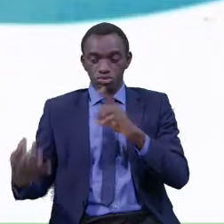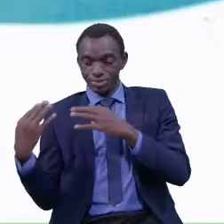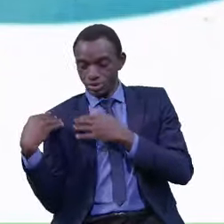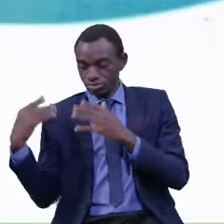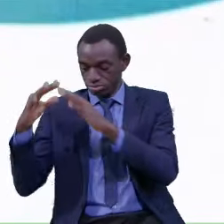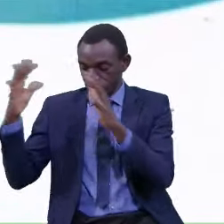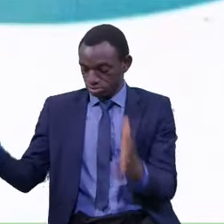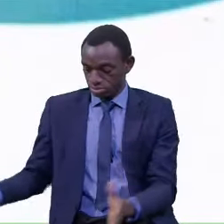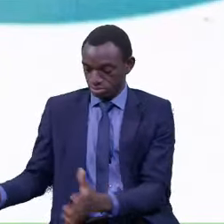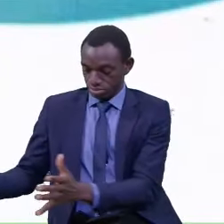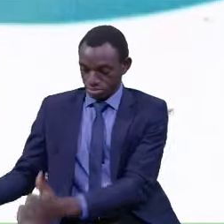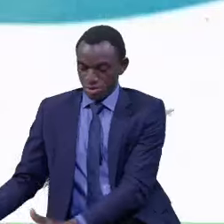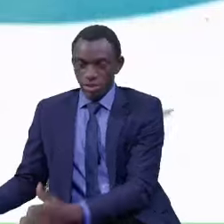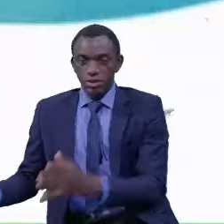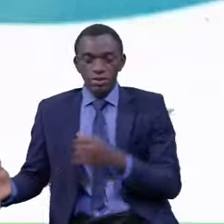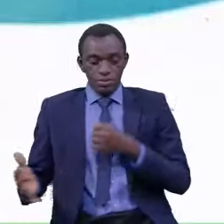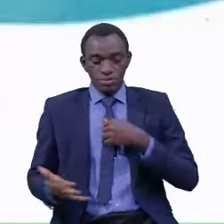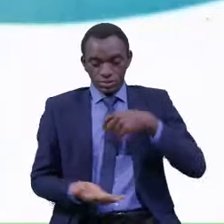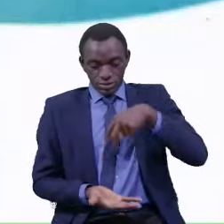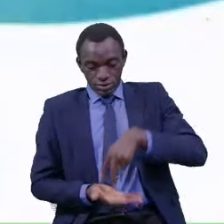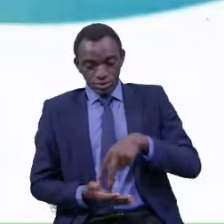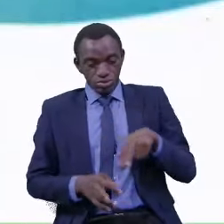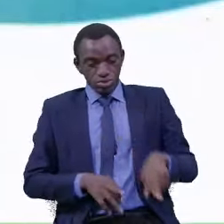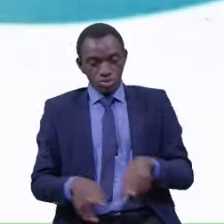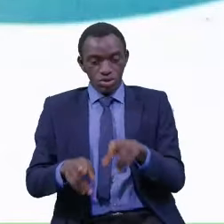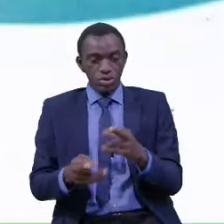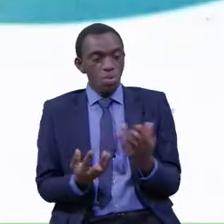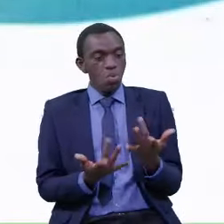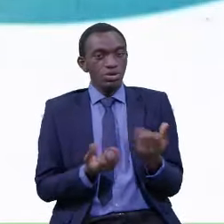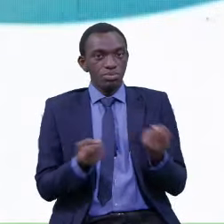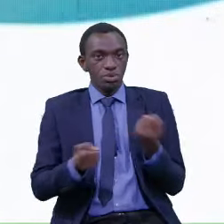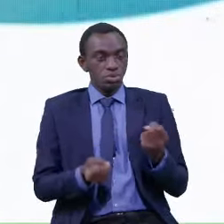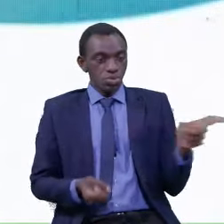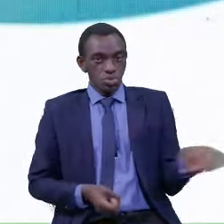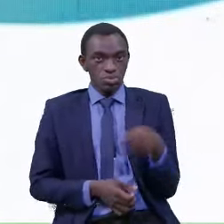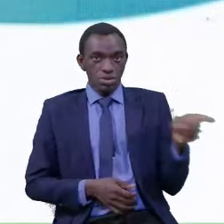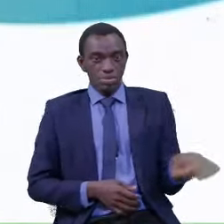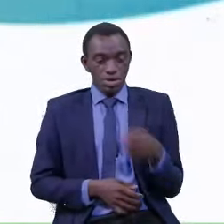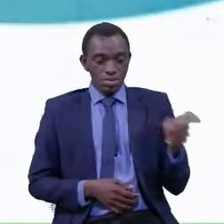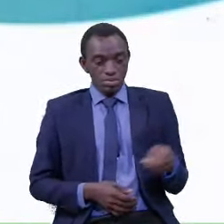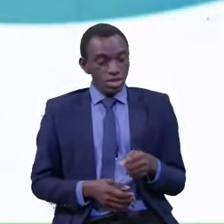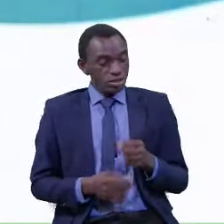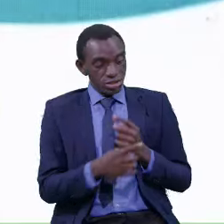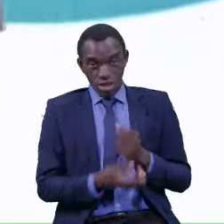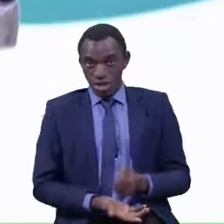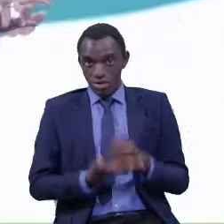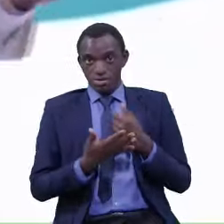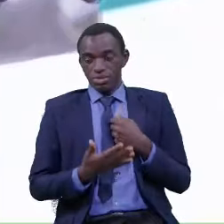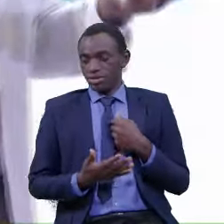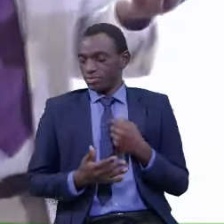big load there that she could carry on the head or on the shoulder. And so